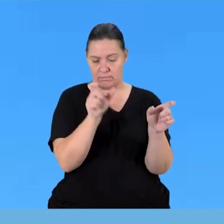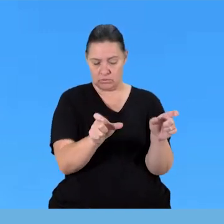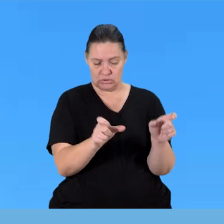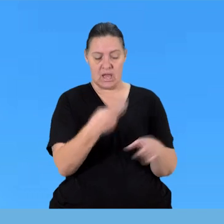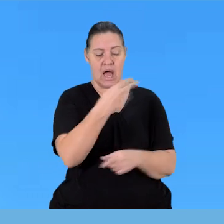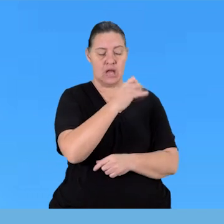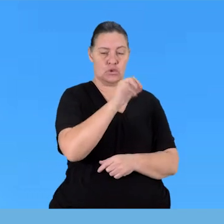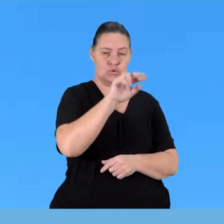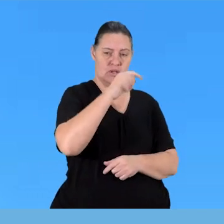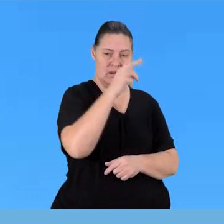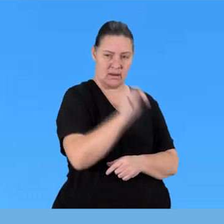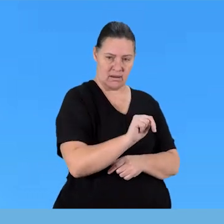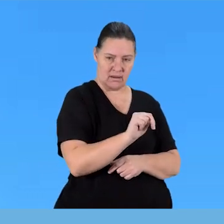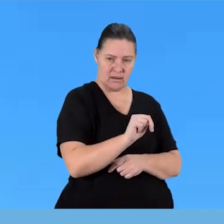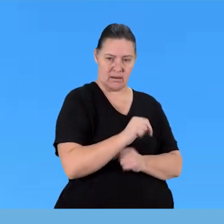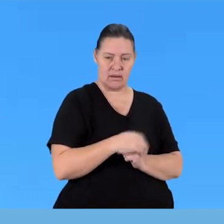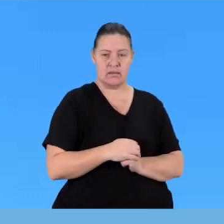hydrogen